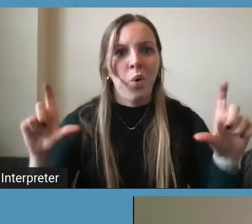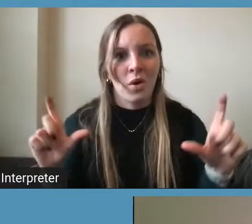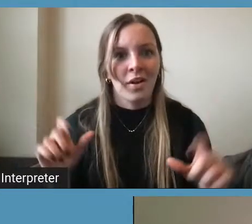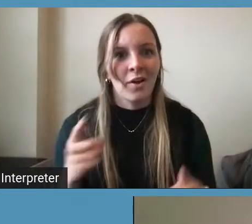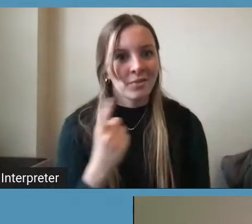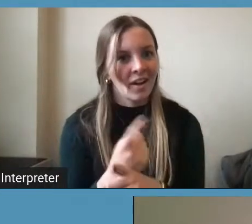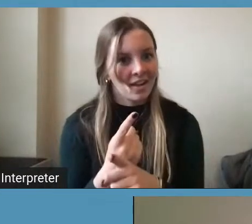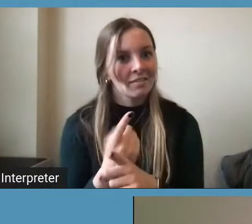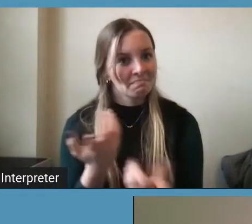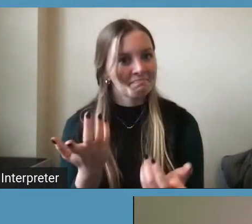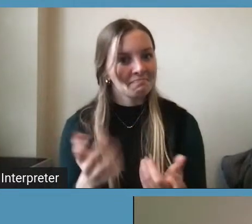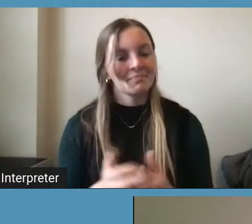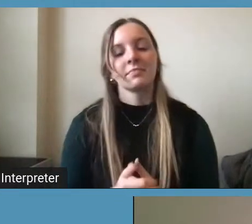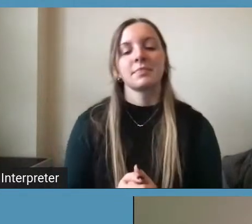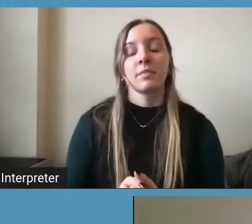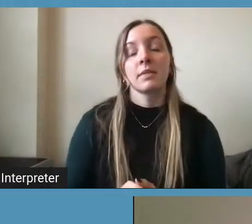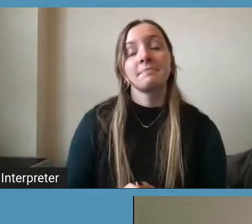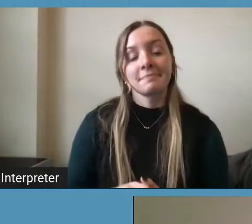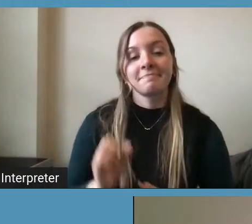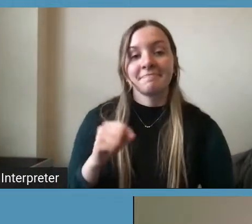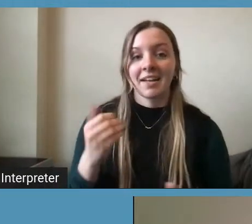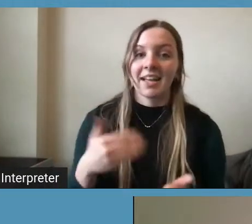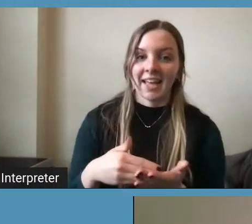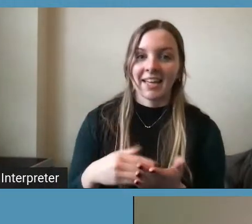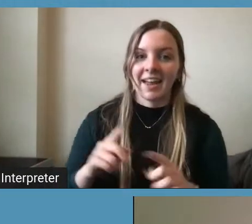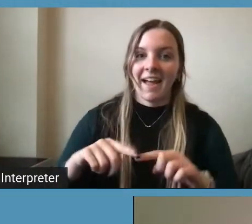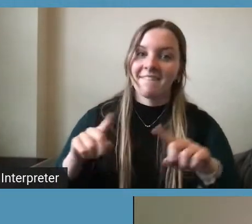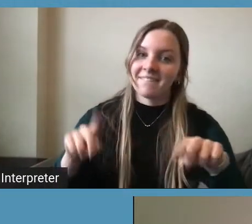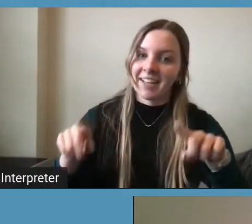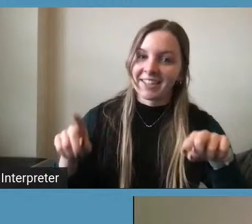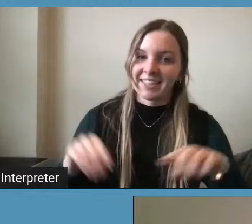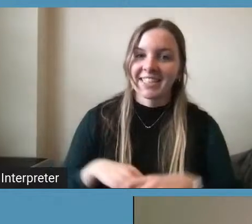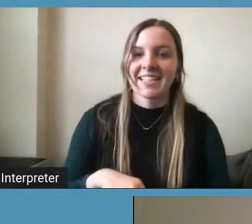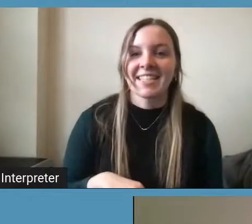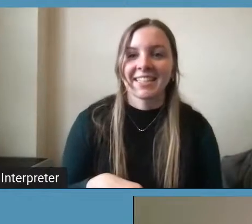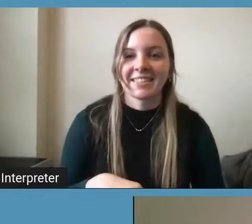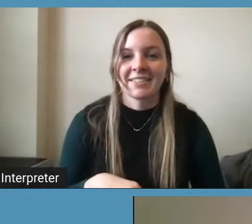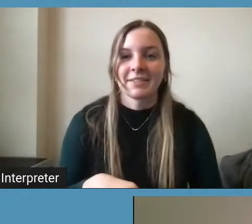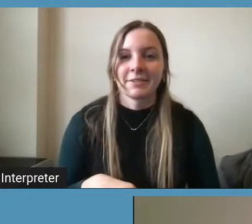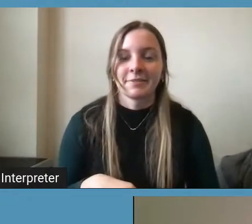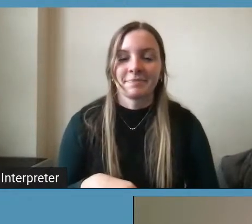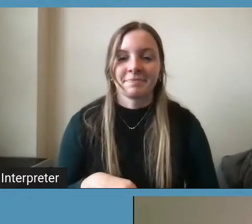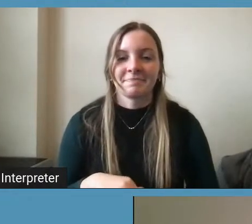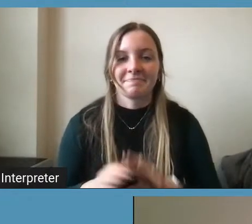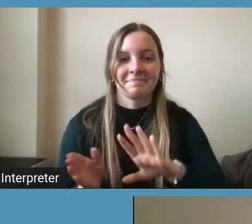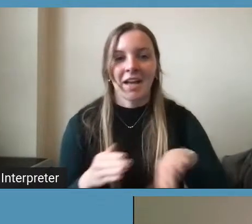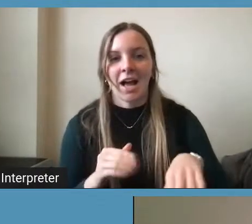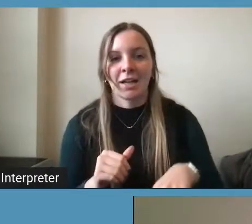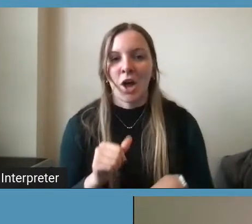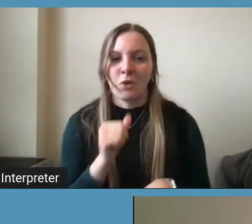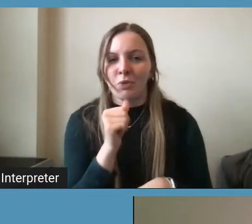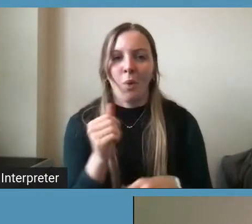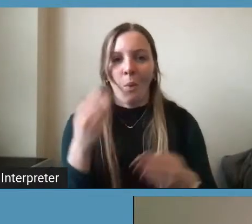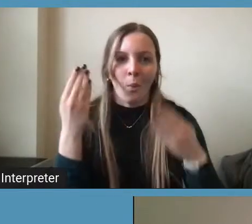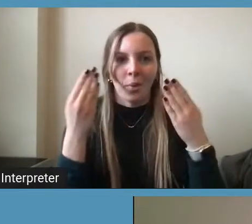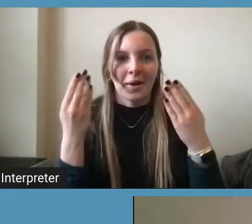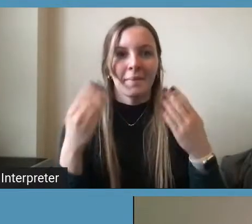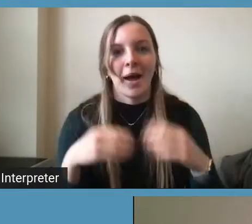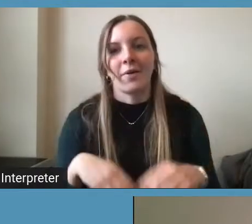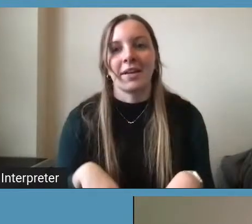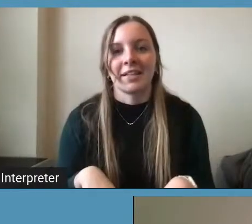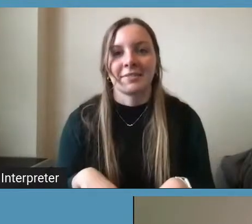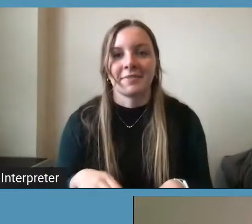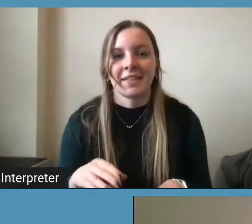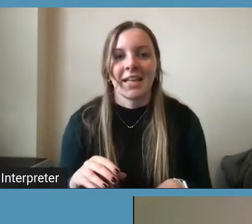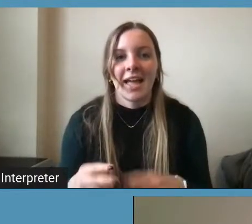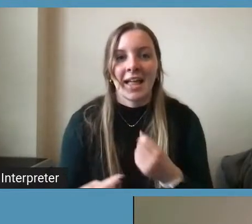part of it is, get over it. Space is cheap. And I get the equipment though, right? I mean, ultimately you